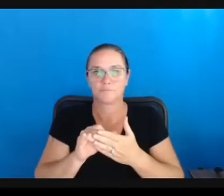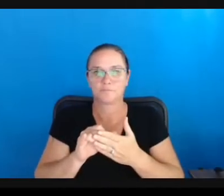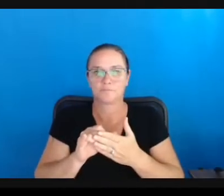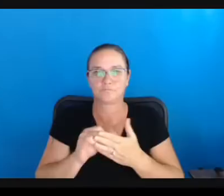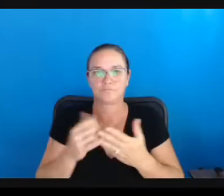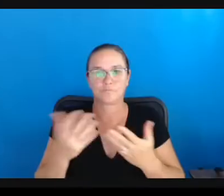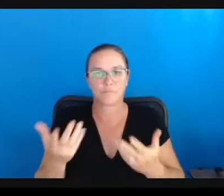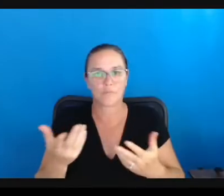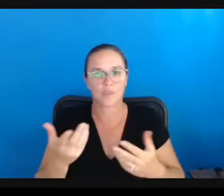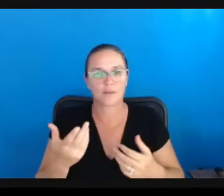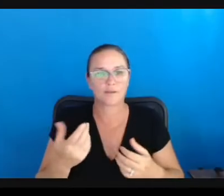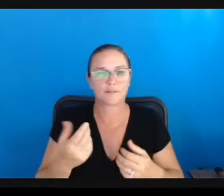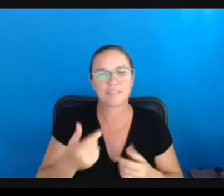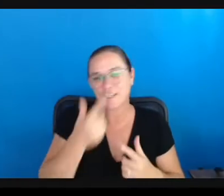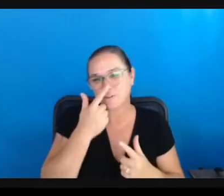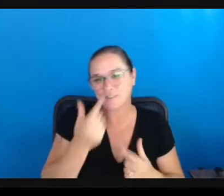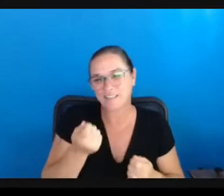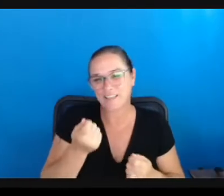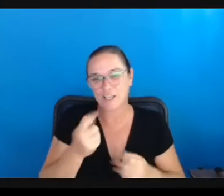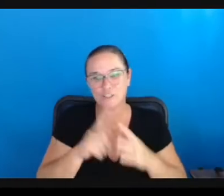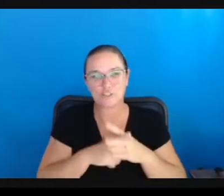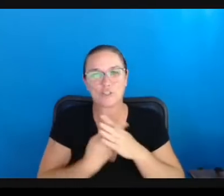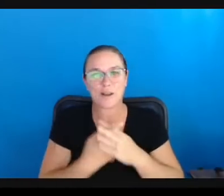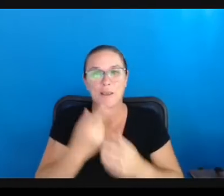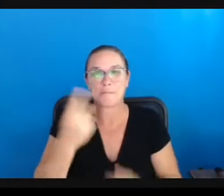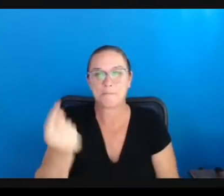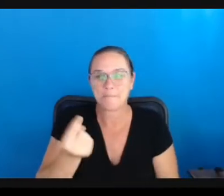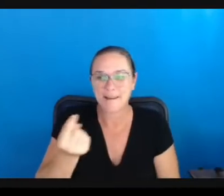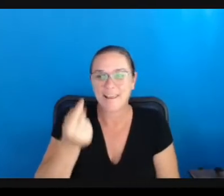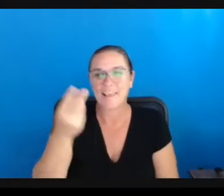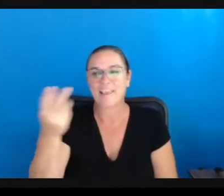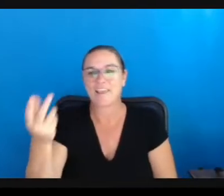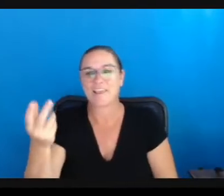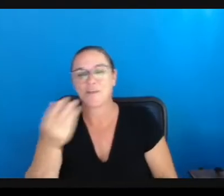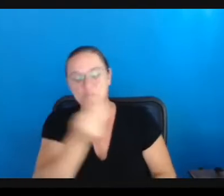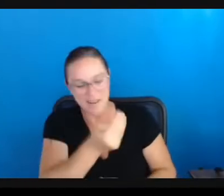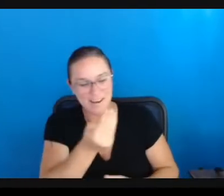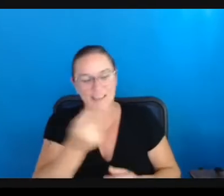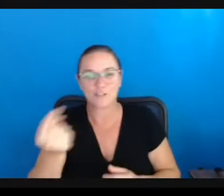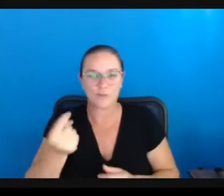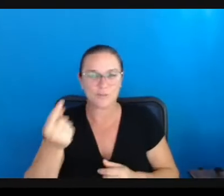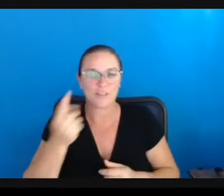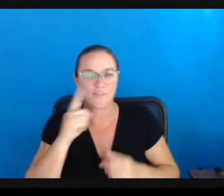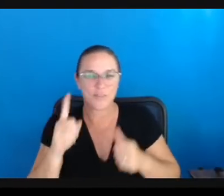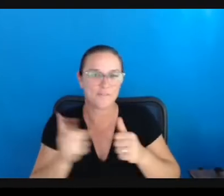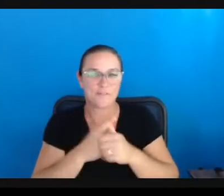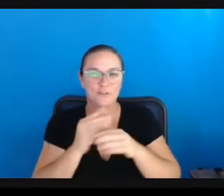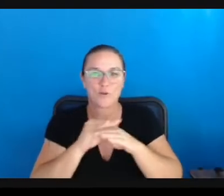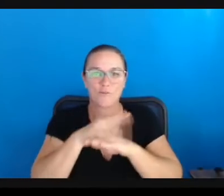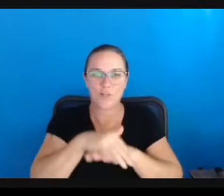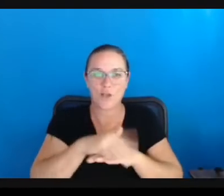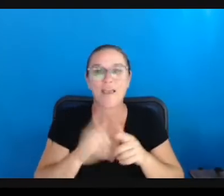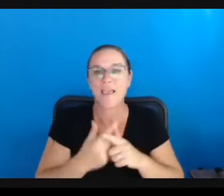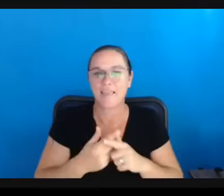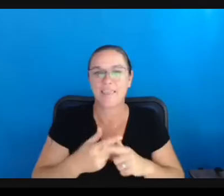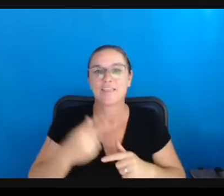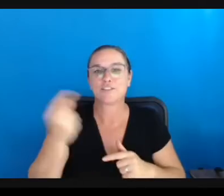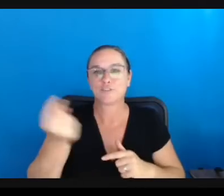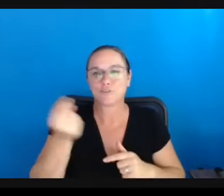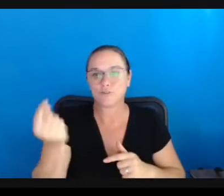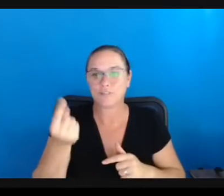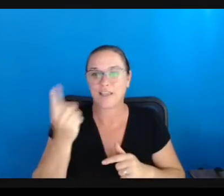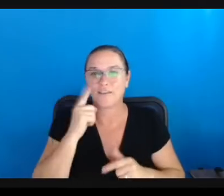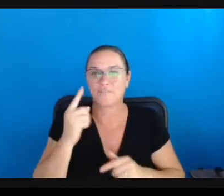curiosity of them coming in now on Mondays and Tuesdays for the first overflows, and on Tuesdays primarily for vigorous